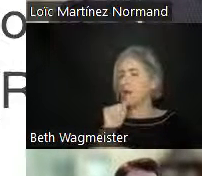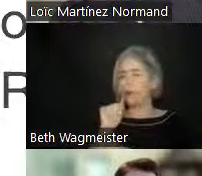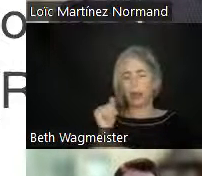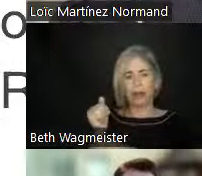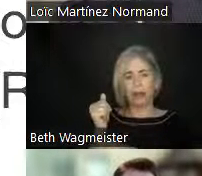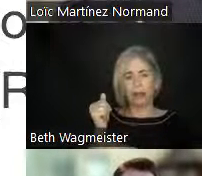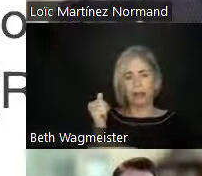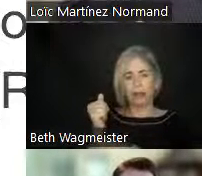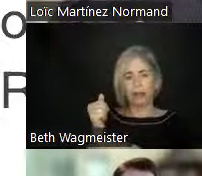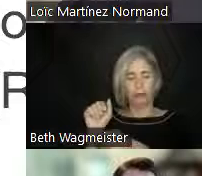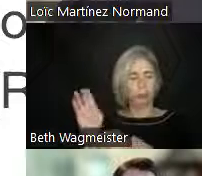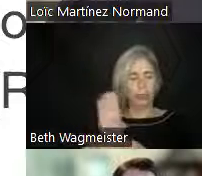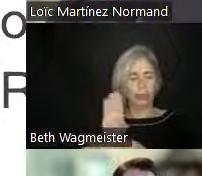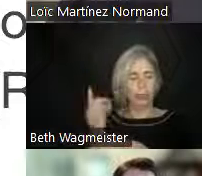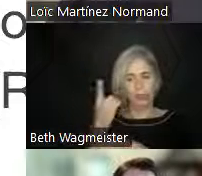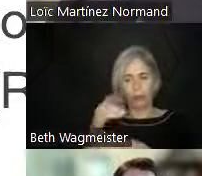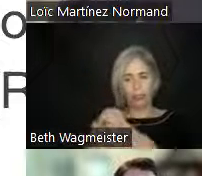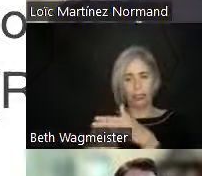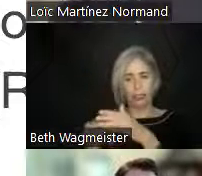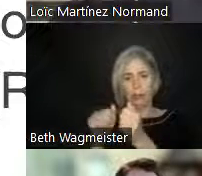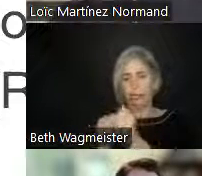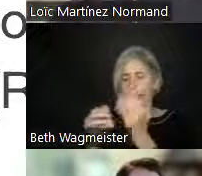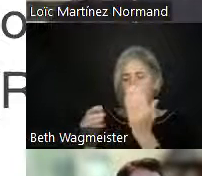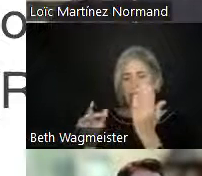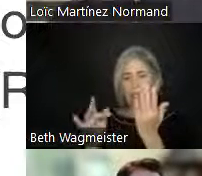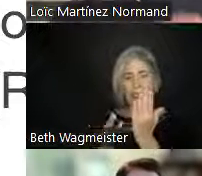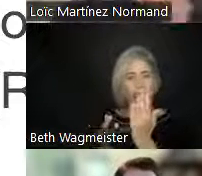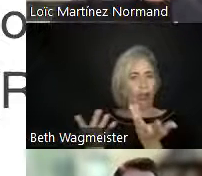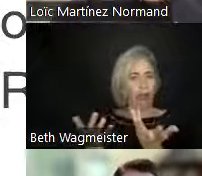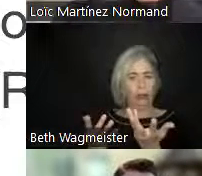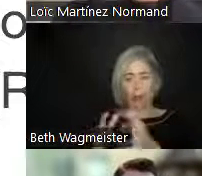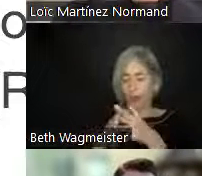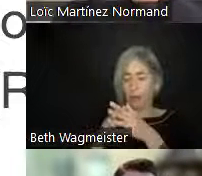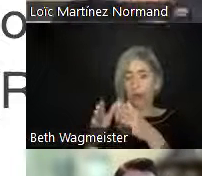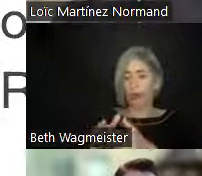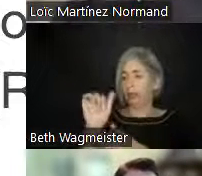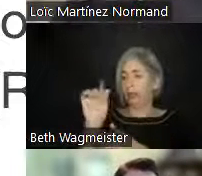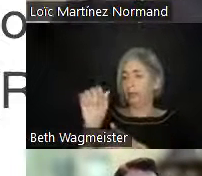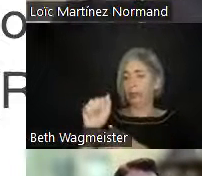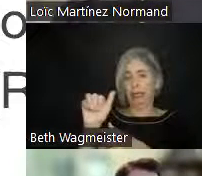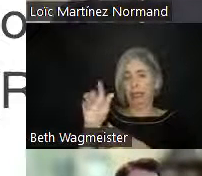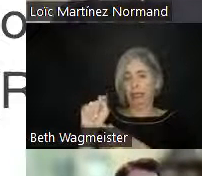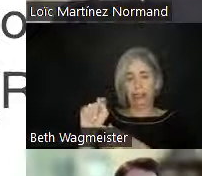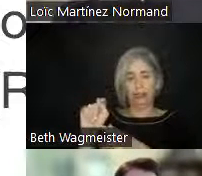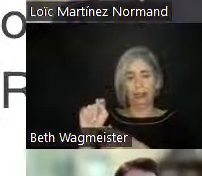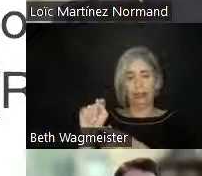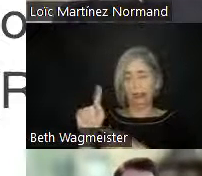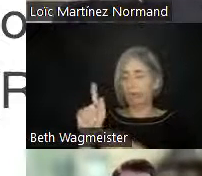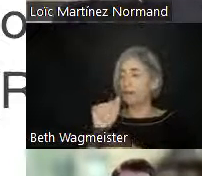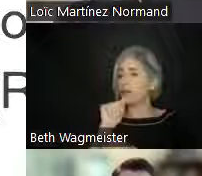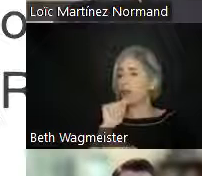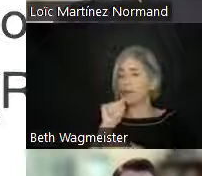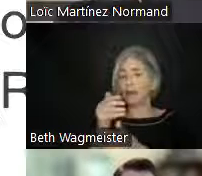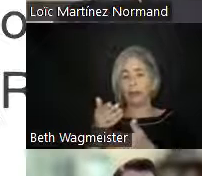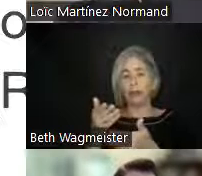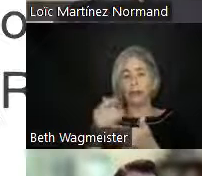digital assets accessible to people with disabilities. In the Americans with Disabilities Act, it does require that private entities that provide